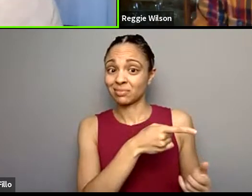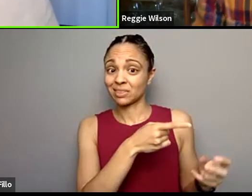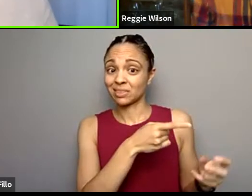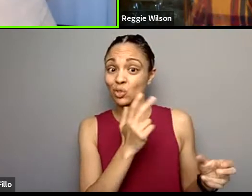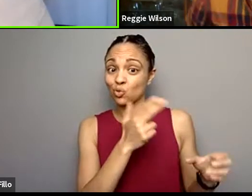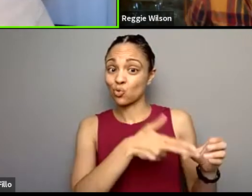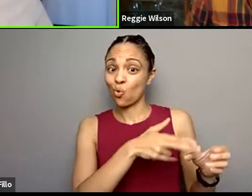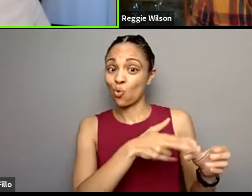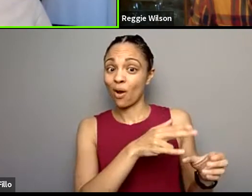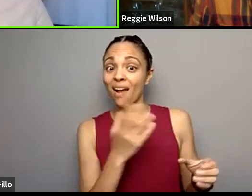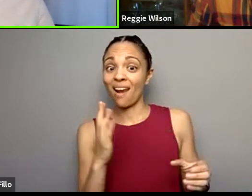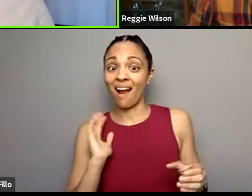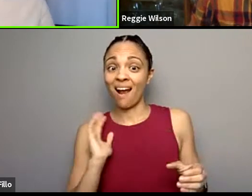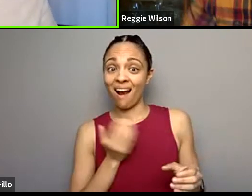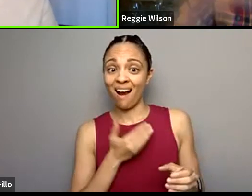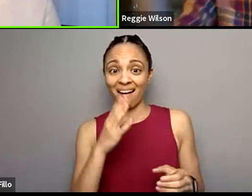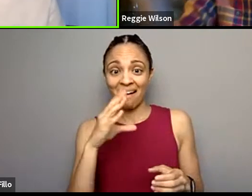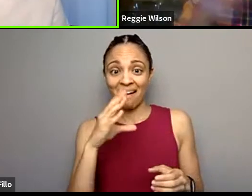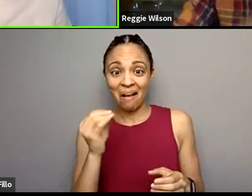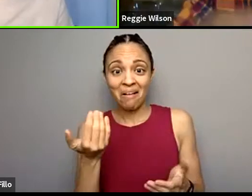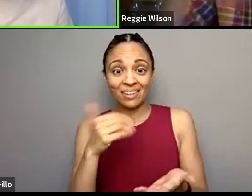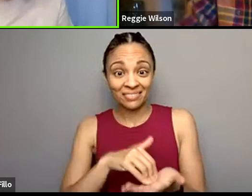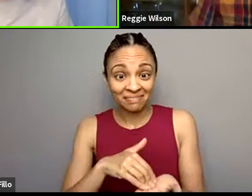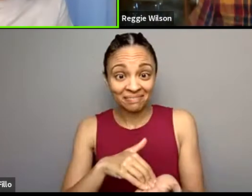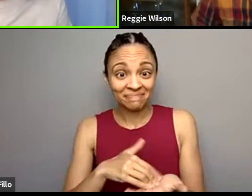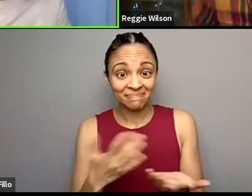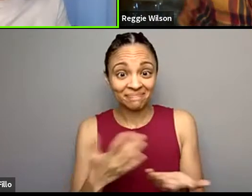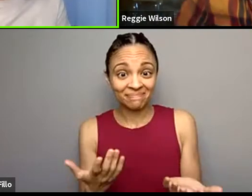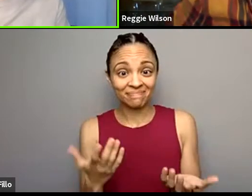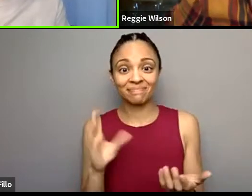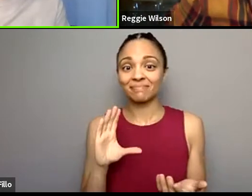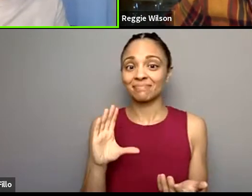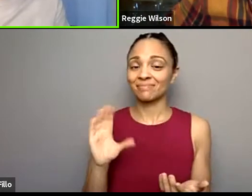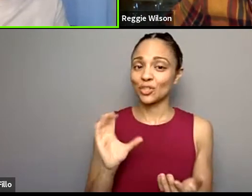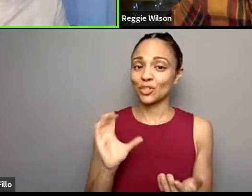course, of course. So, and I saw him in Boston.